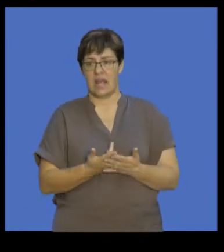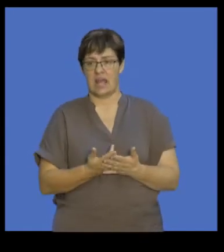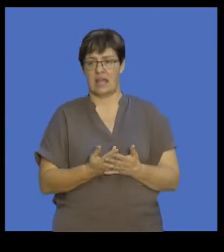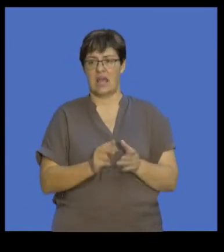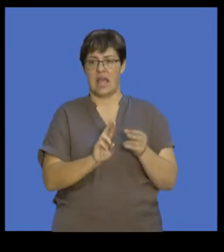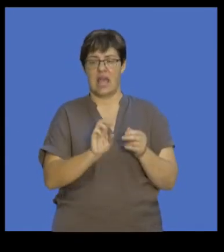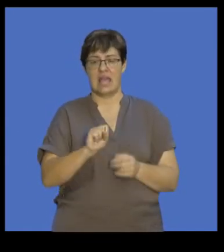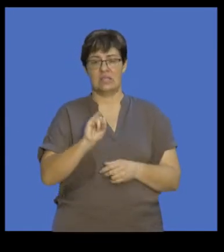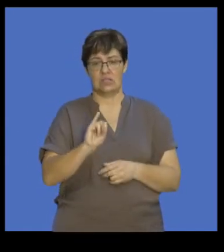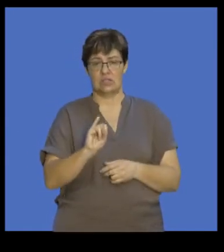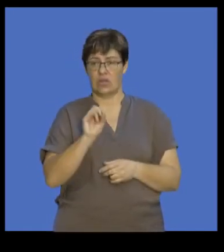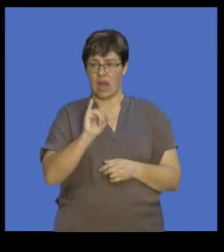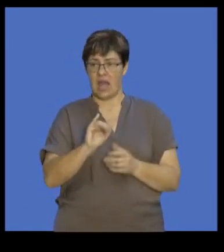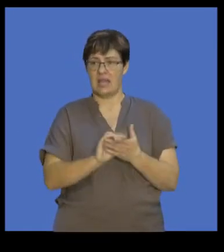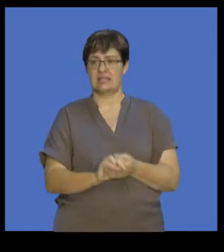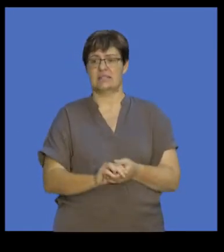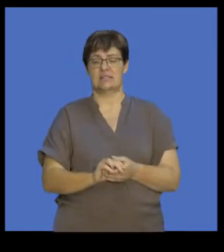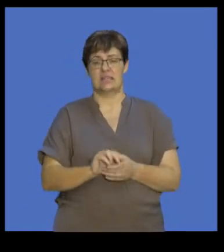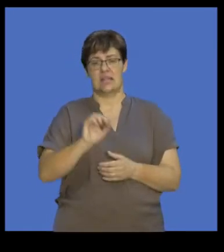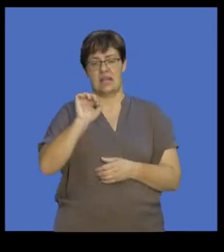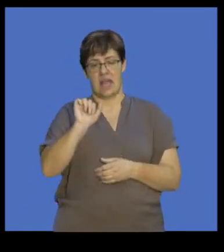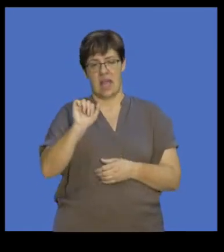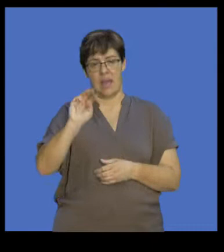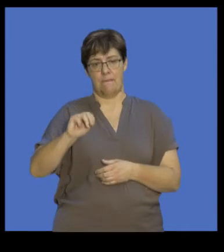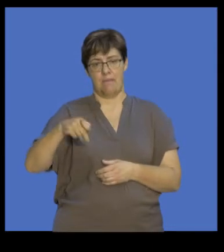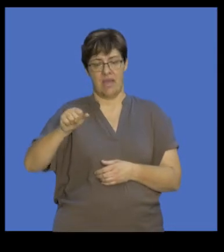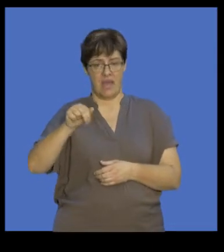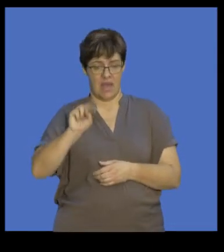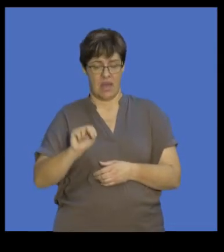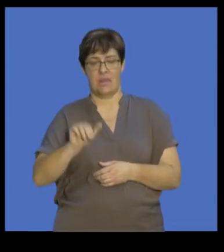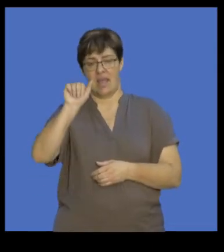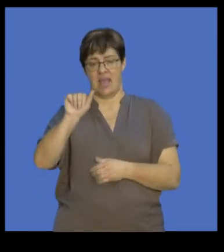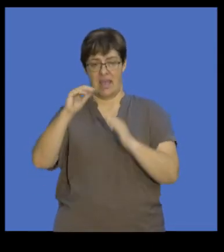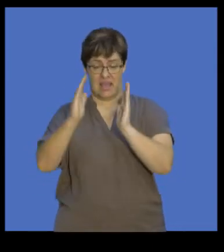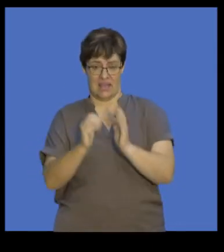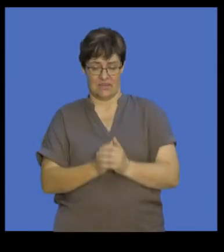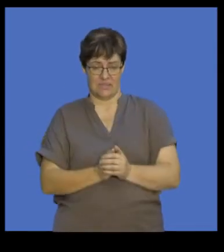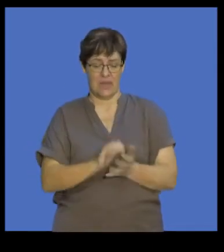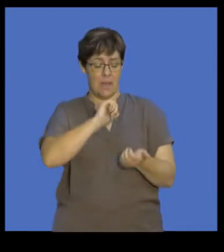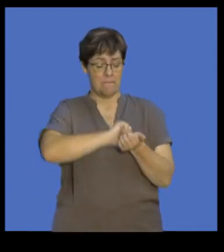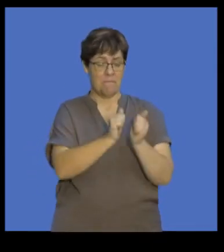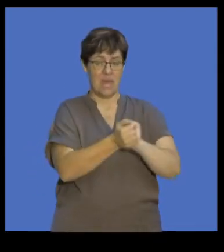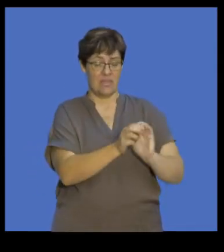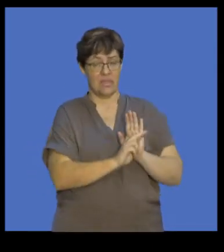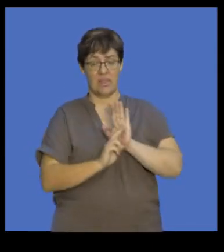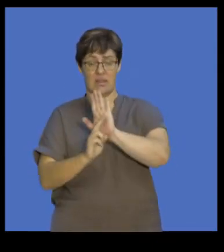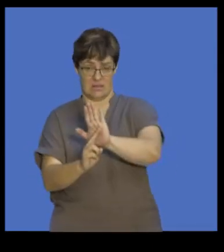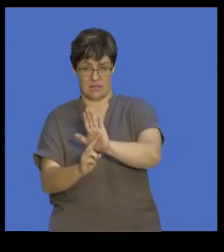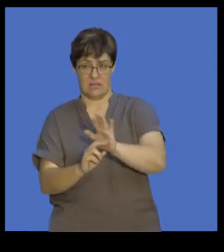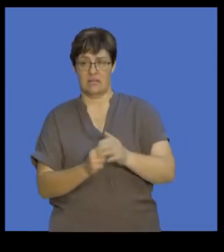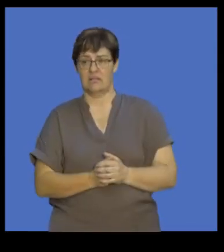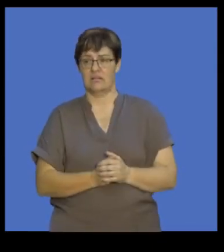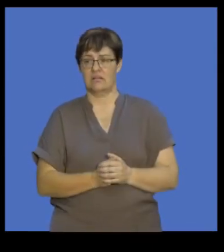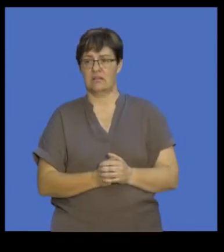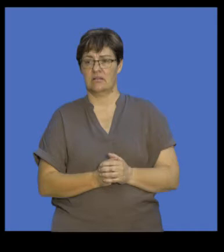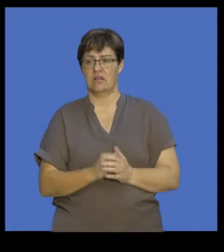is the ampere, which is the capital letter A, okay? Right, and then by mathematical representation, we know